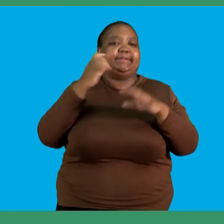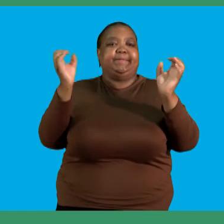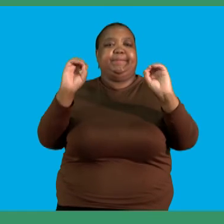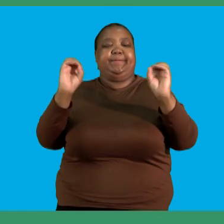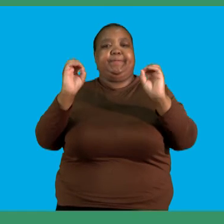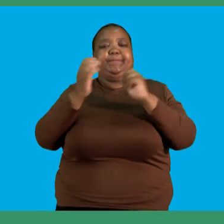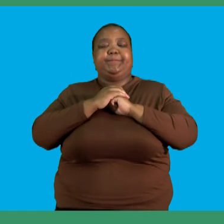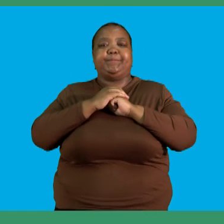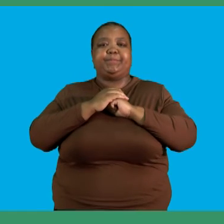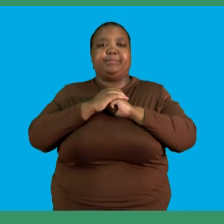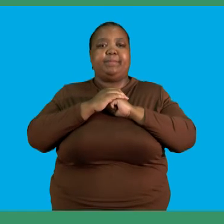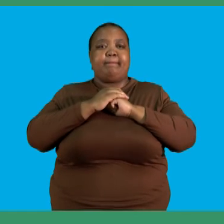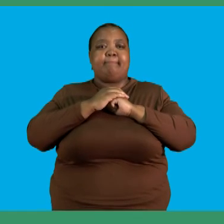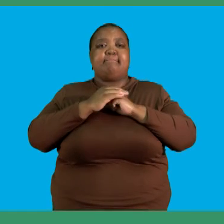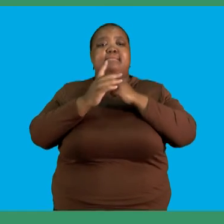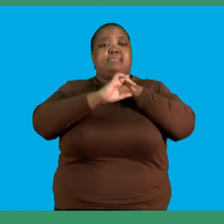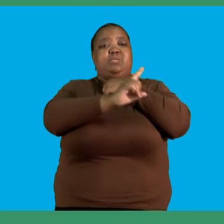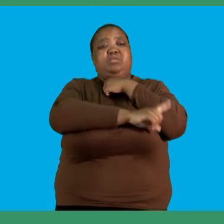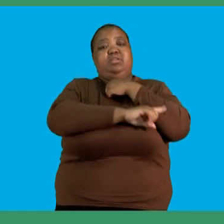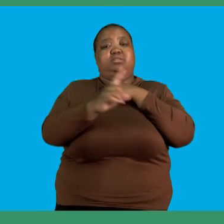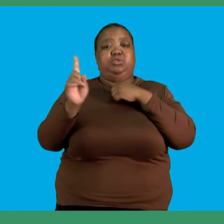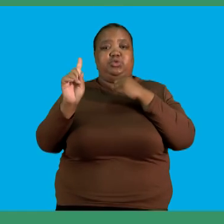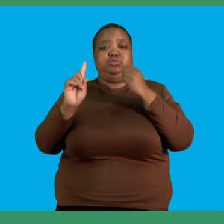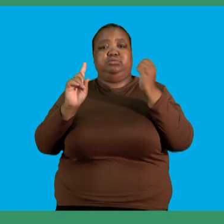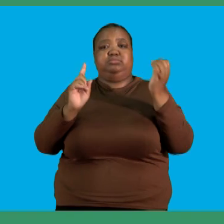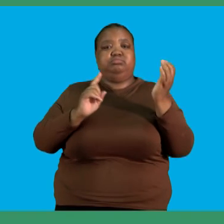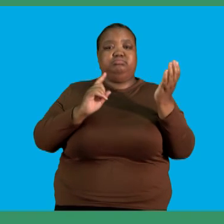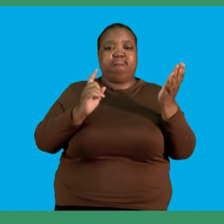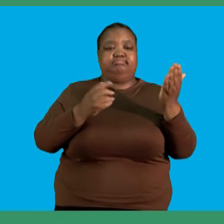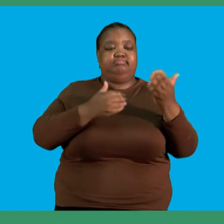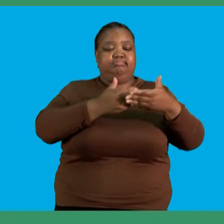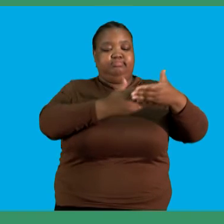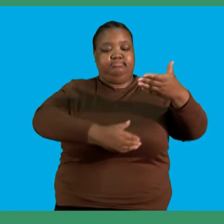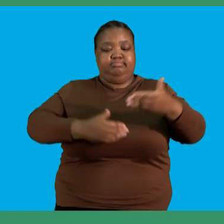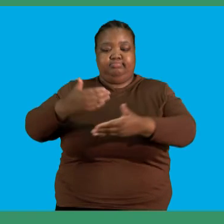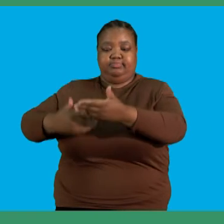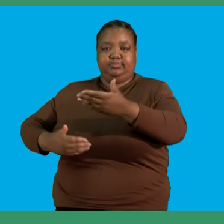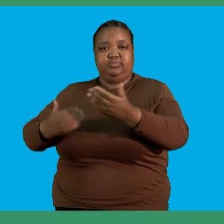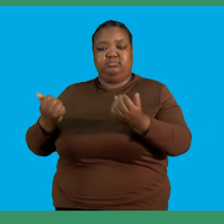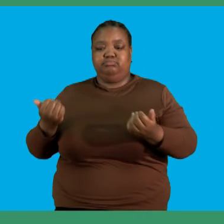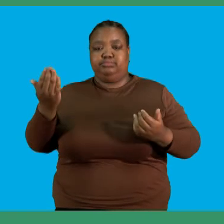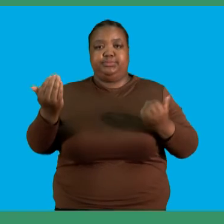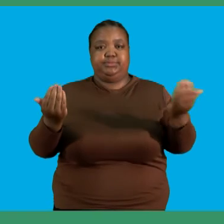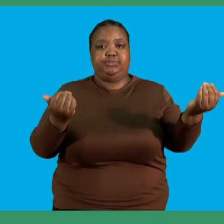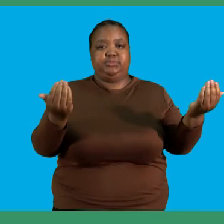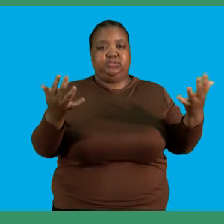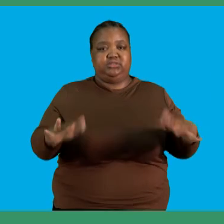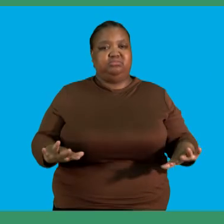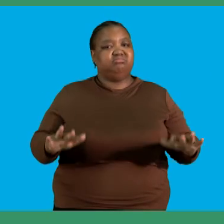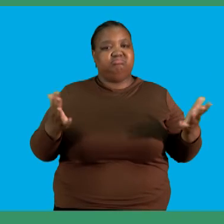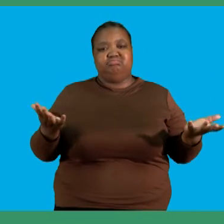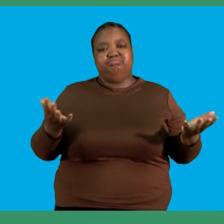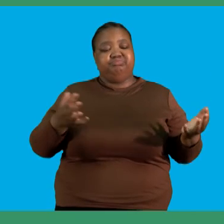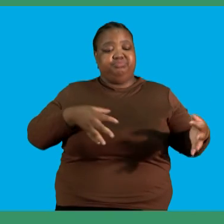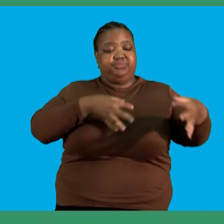with sound or audio. Then as we move, we have the last one, which is your handout. What